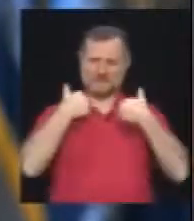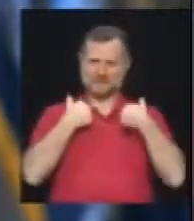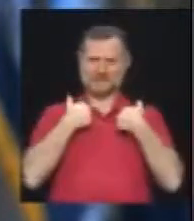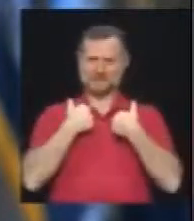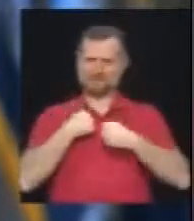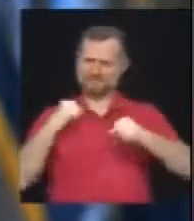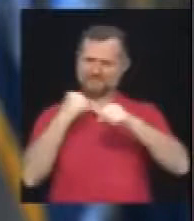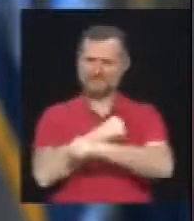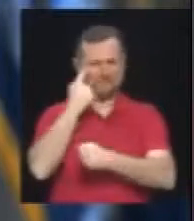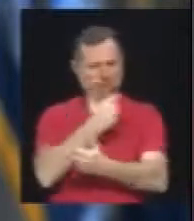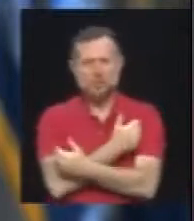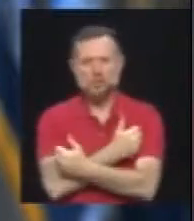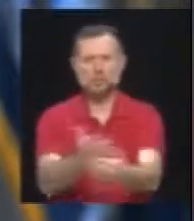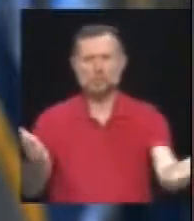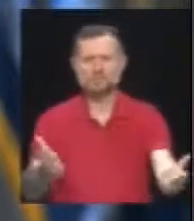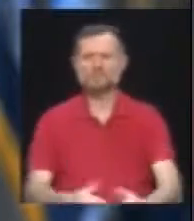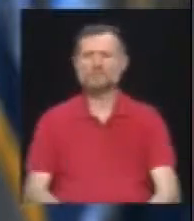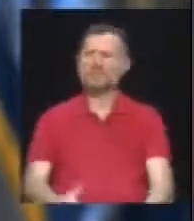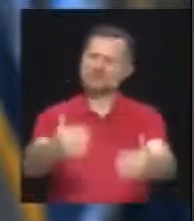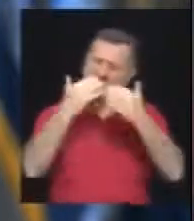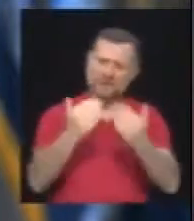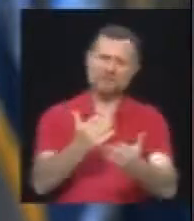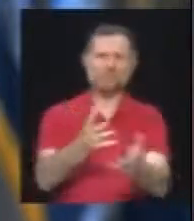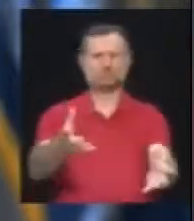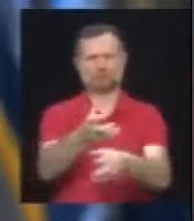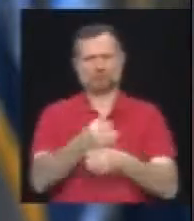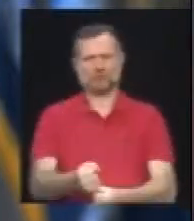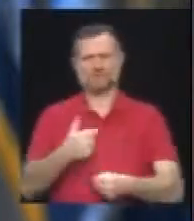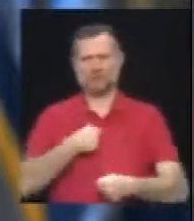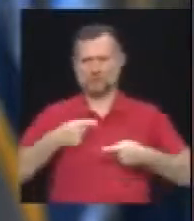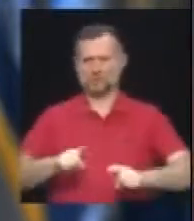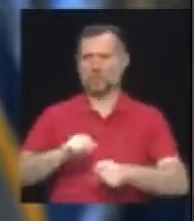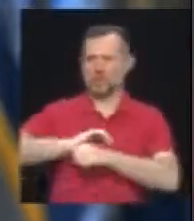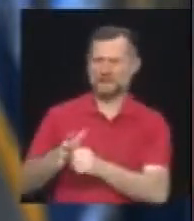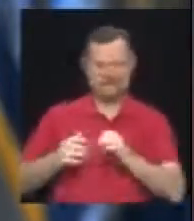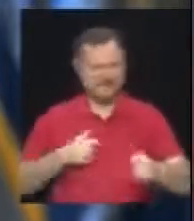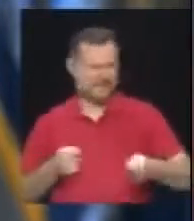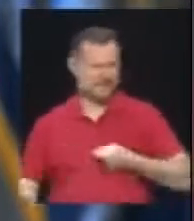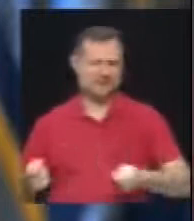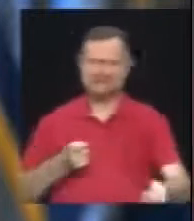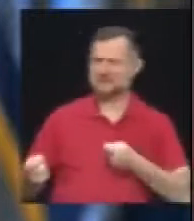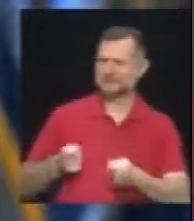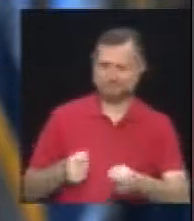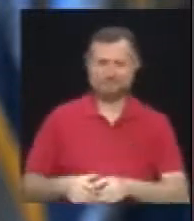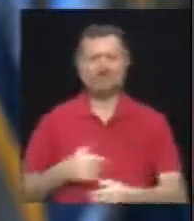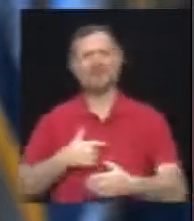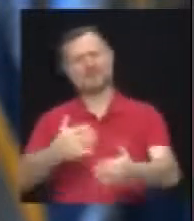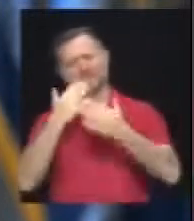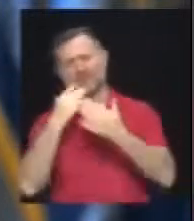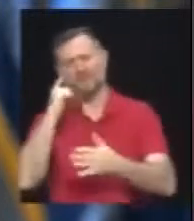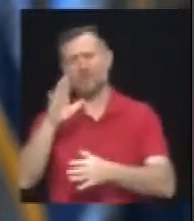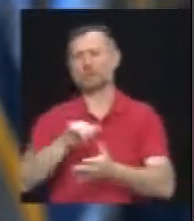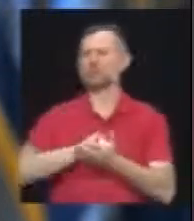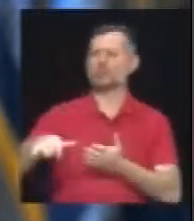you. Thank you for trusting me through COVID. Thank you for making New York State